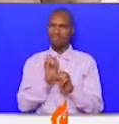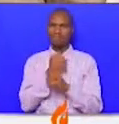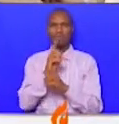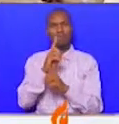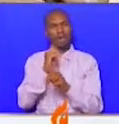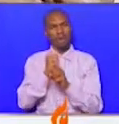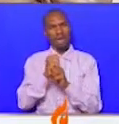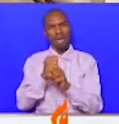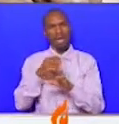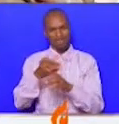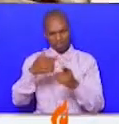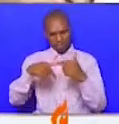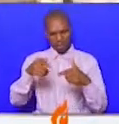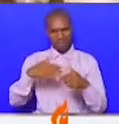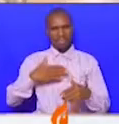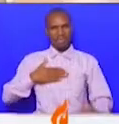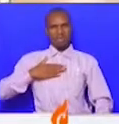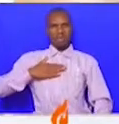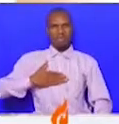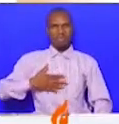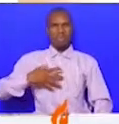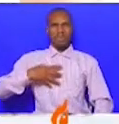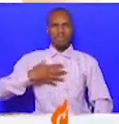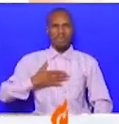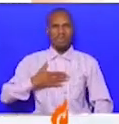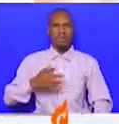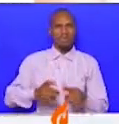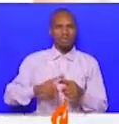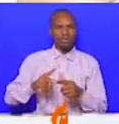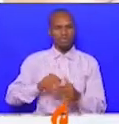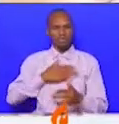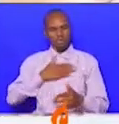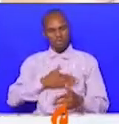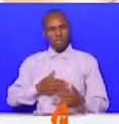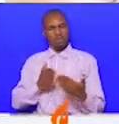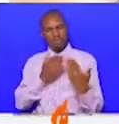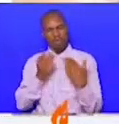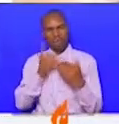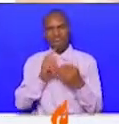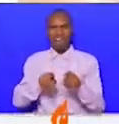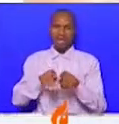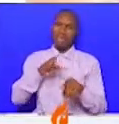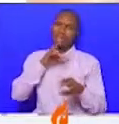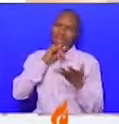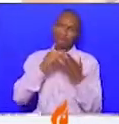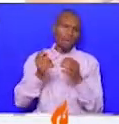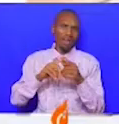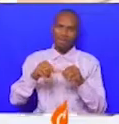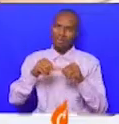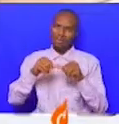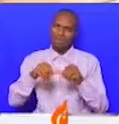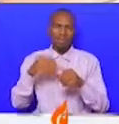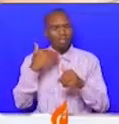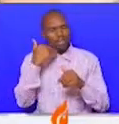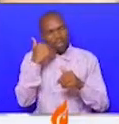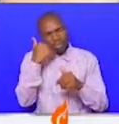aya to manye go jaga igi kuba kiaya ni wango sibiti anga sana ba minto umuga ko yena bandu ari rita gaki